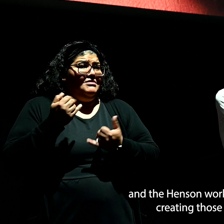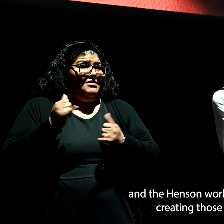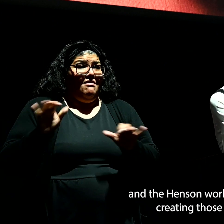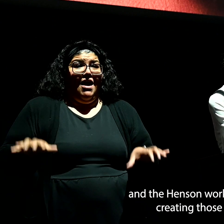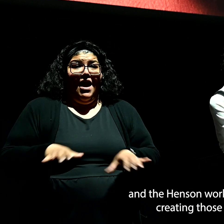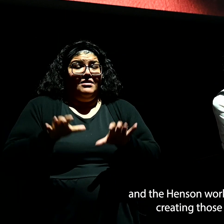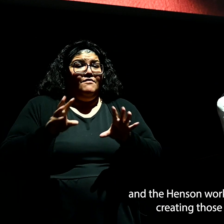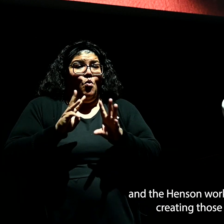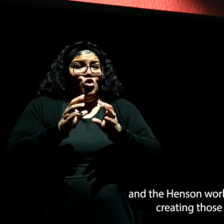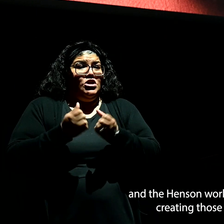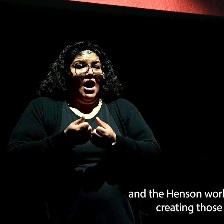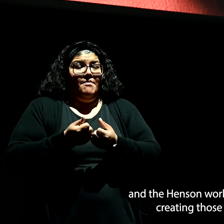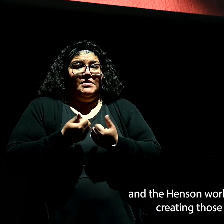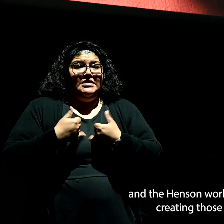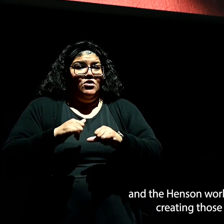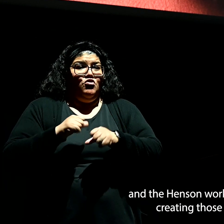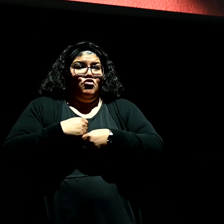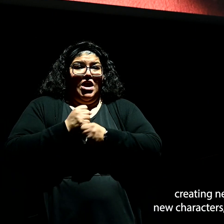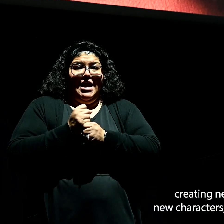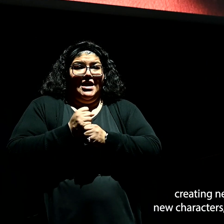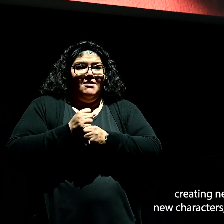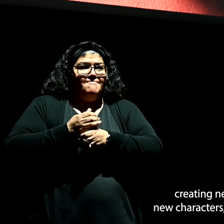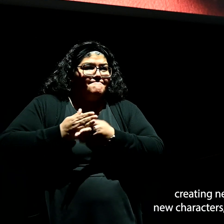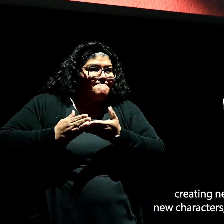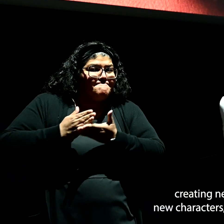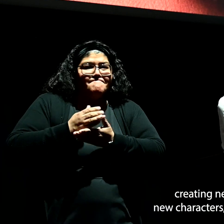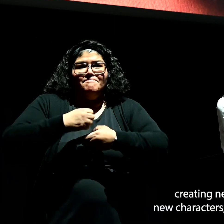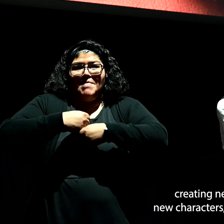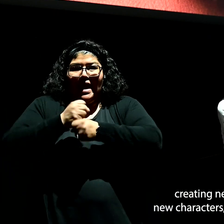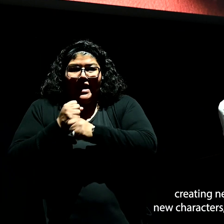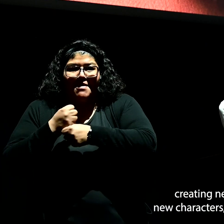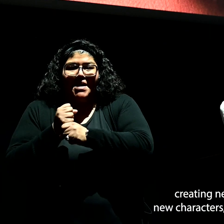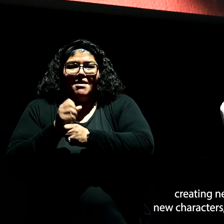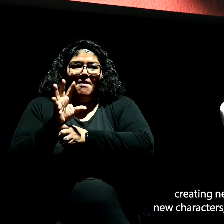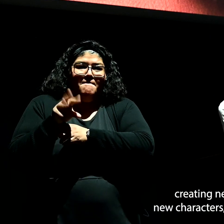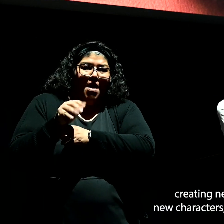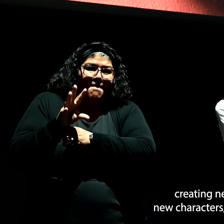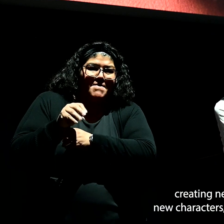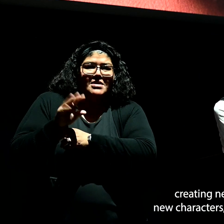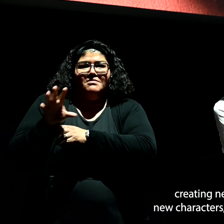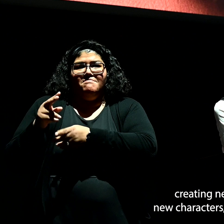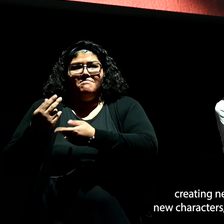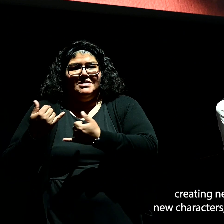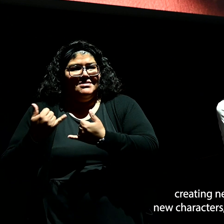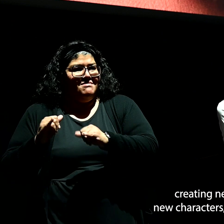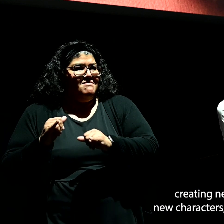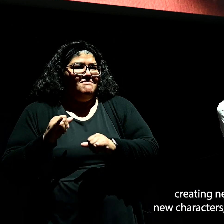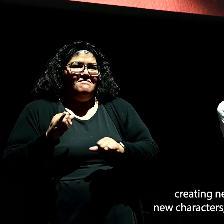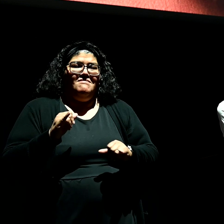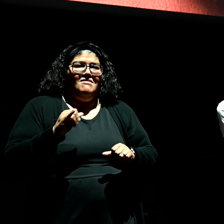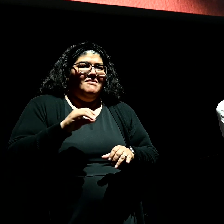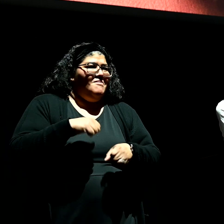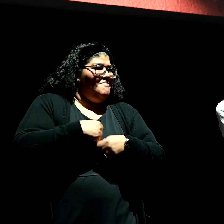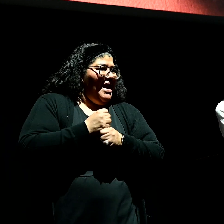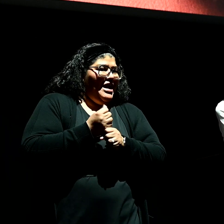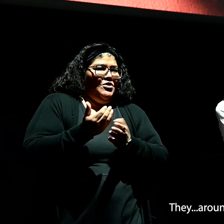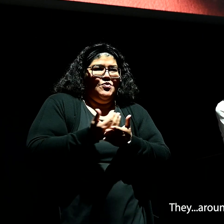actively creating those Muppets and creating new stories, new characters, new